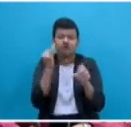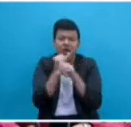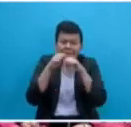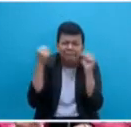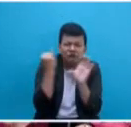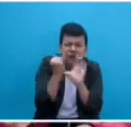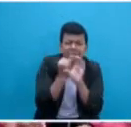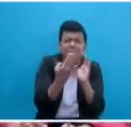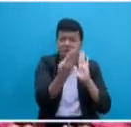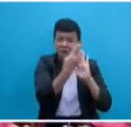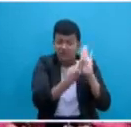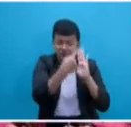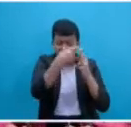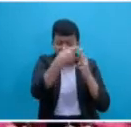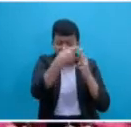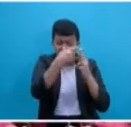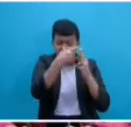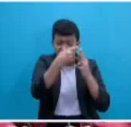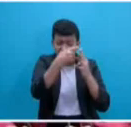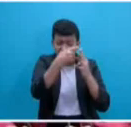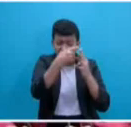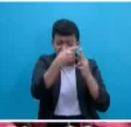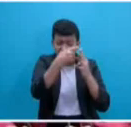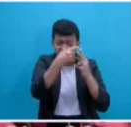Budapest Convention, the Natural Disaster